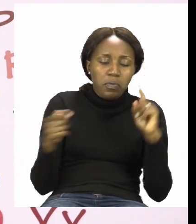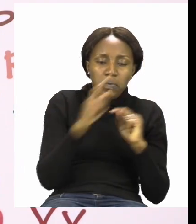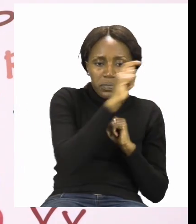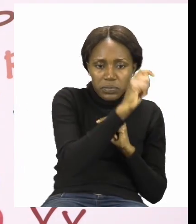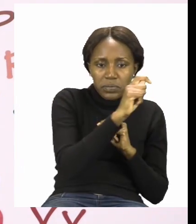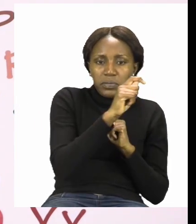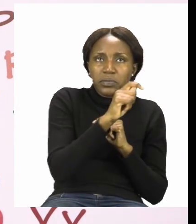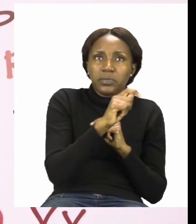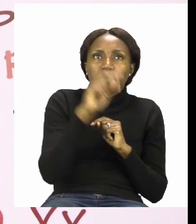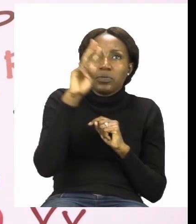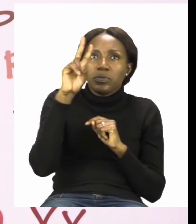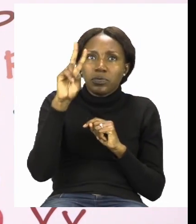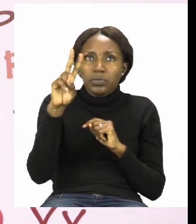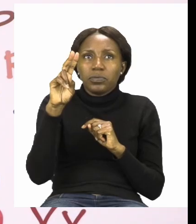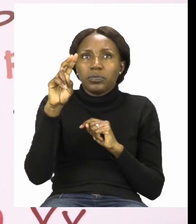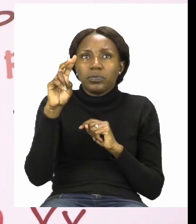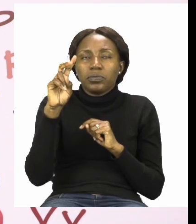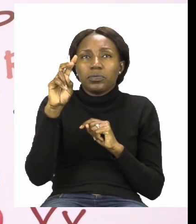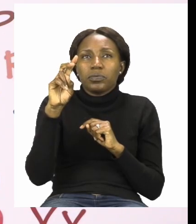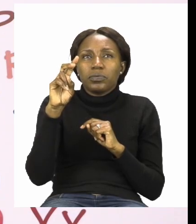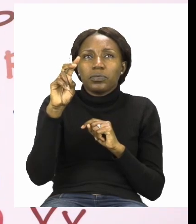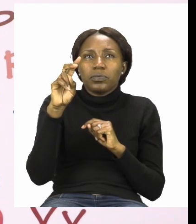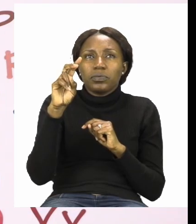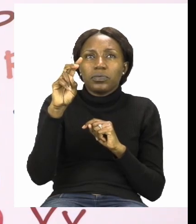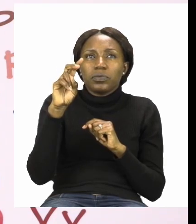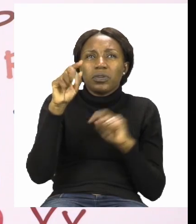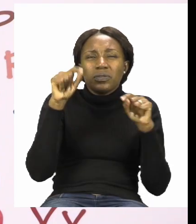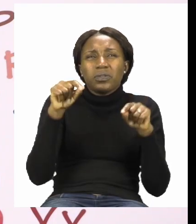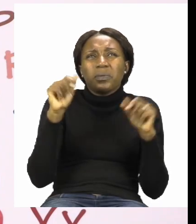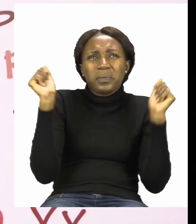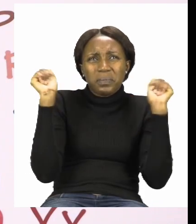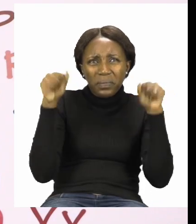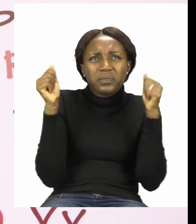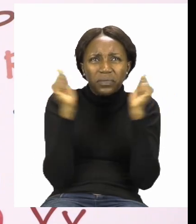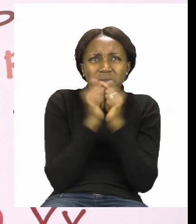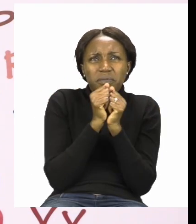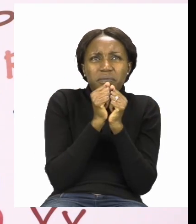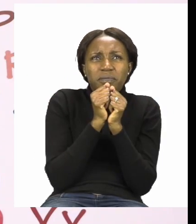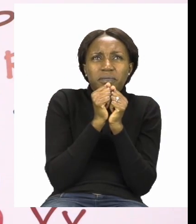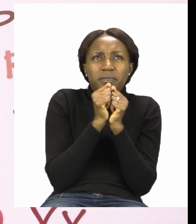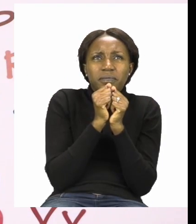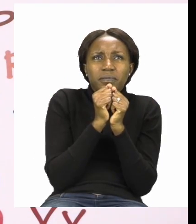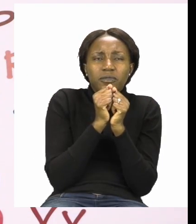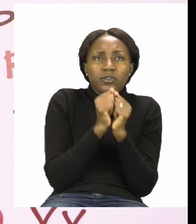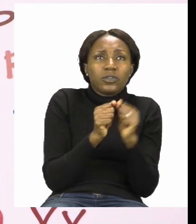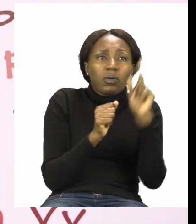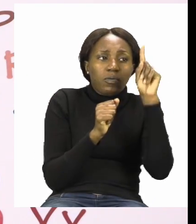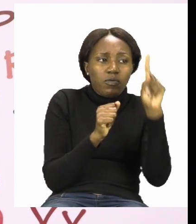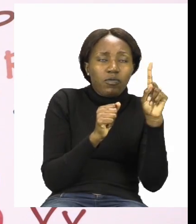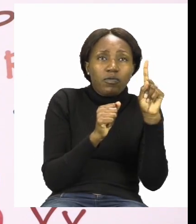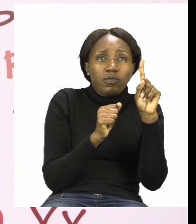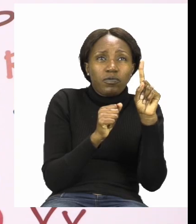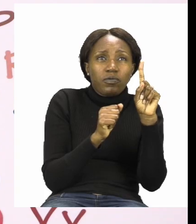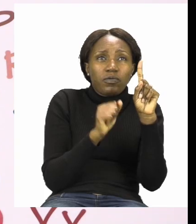back together in a sum. So we are now going to say 15